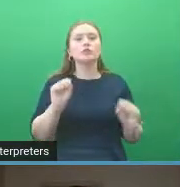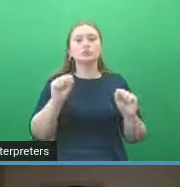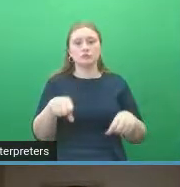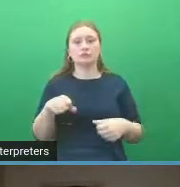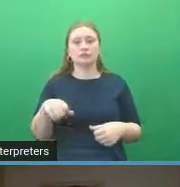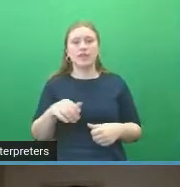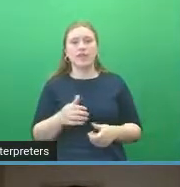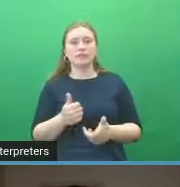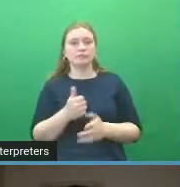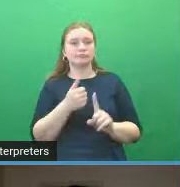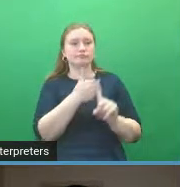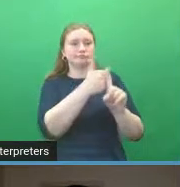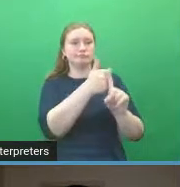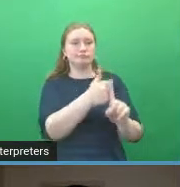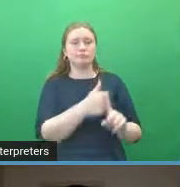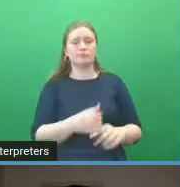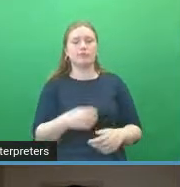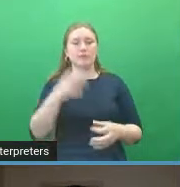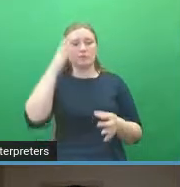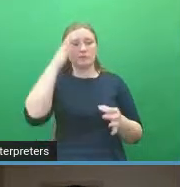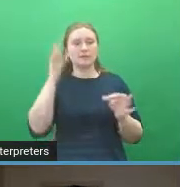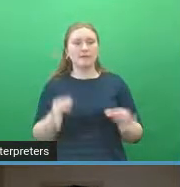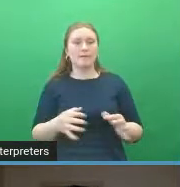as when everyone is in a larger meeting.